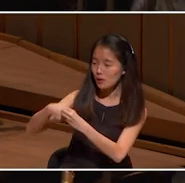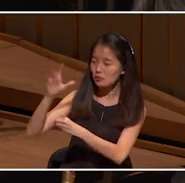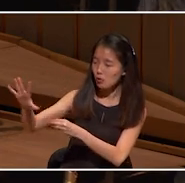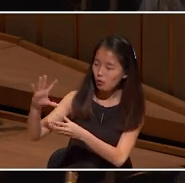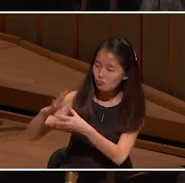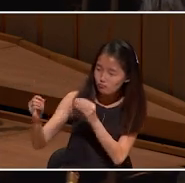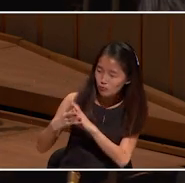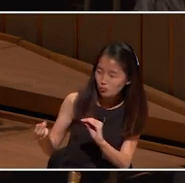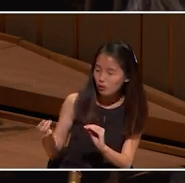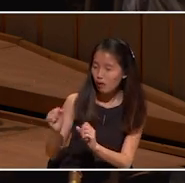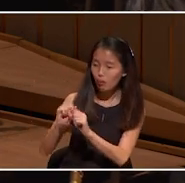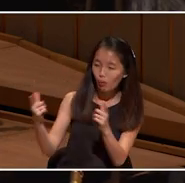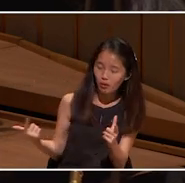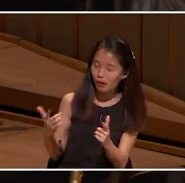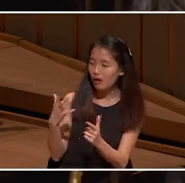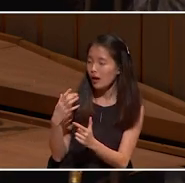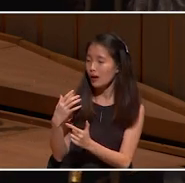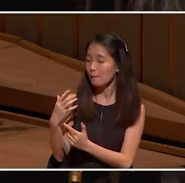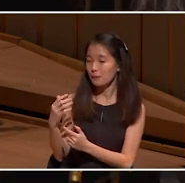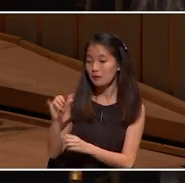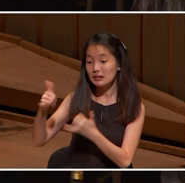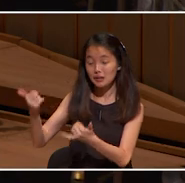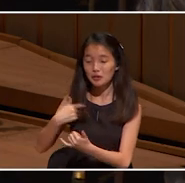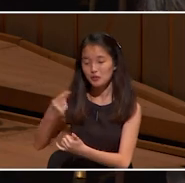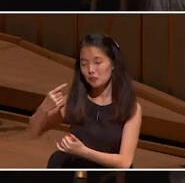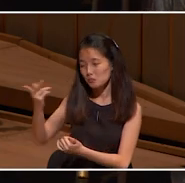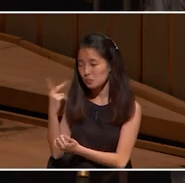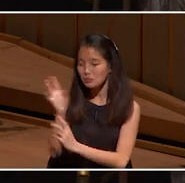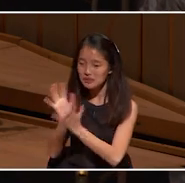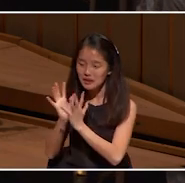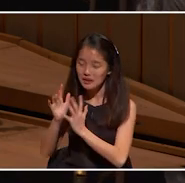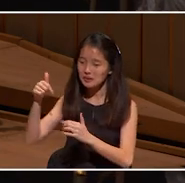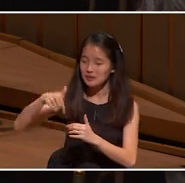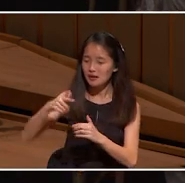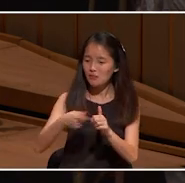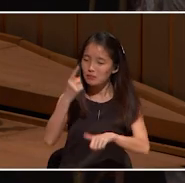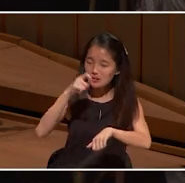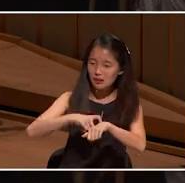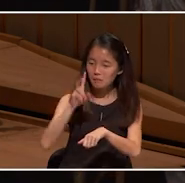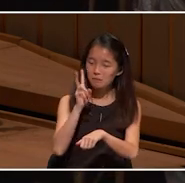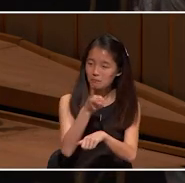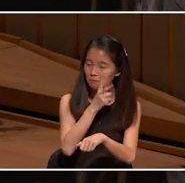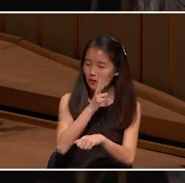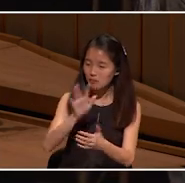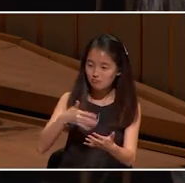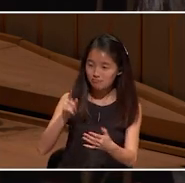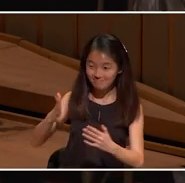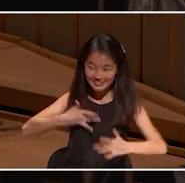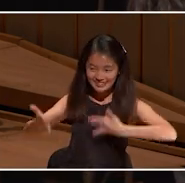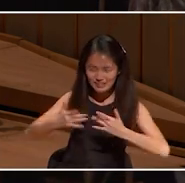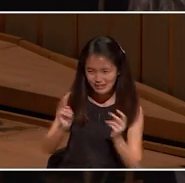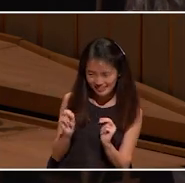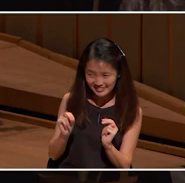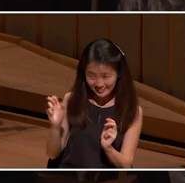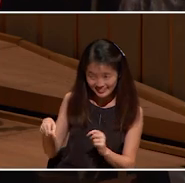his interviews. We were just chatting about that this is going to be the world premiere of VANDA, and you must be really excited about it and nervous as